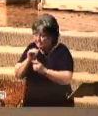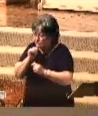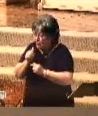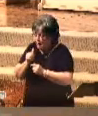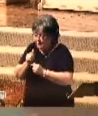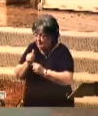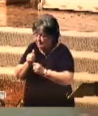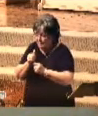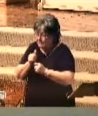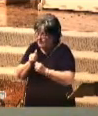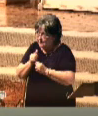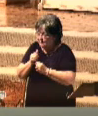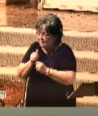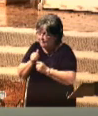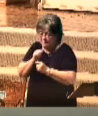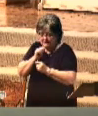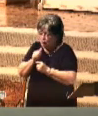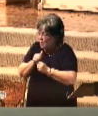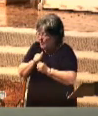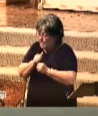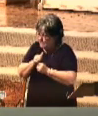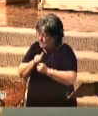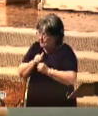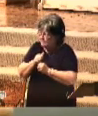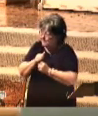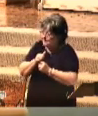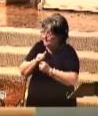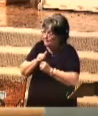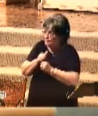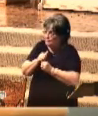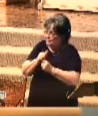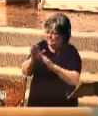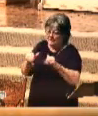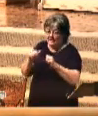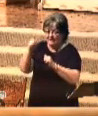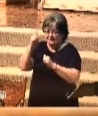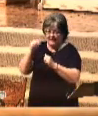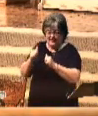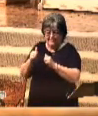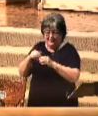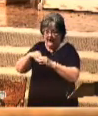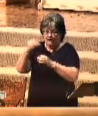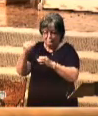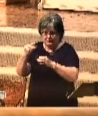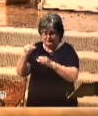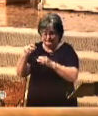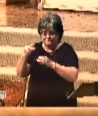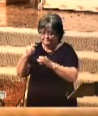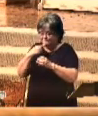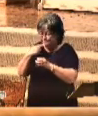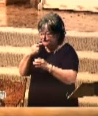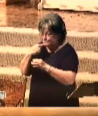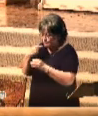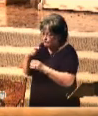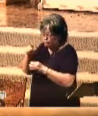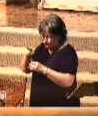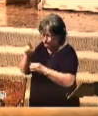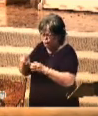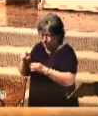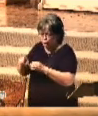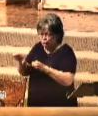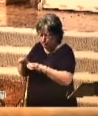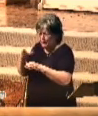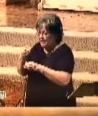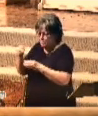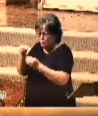I say again, did not take tithing out. He said, this you should do and